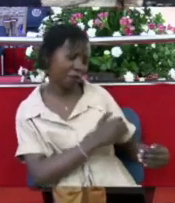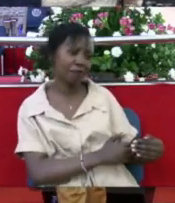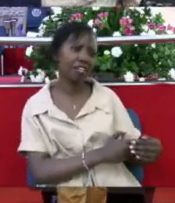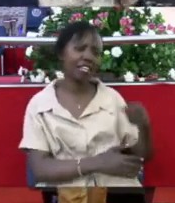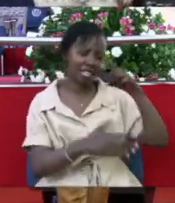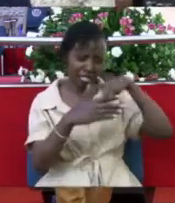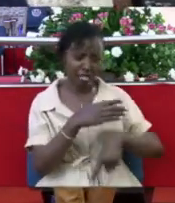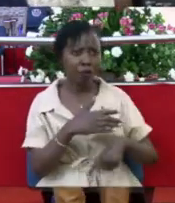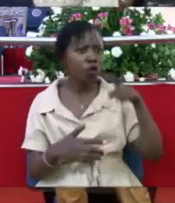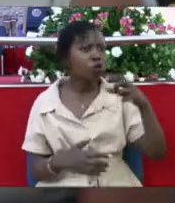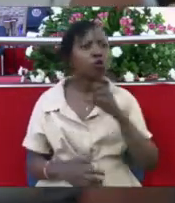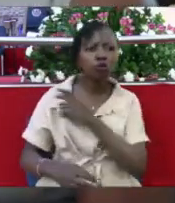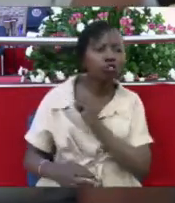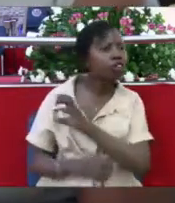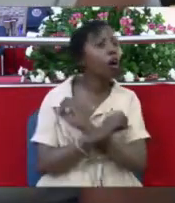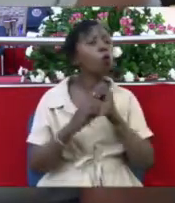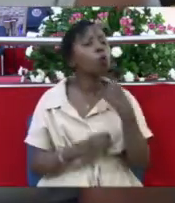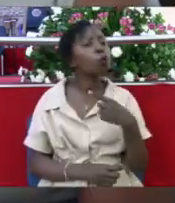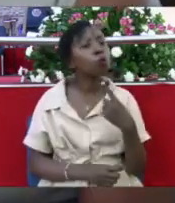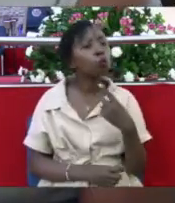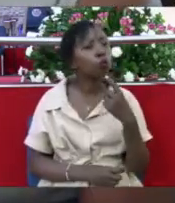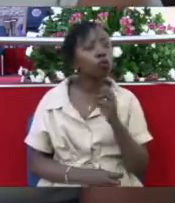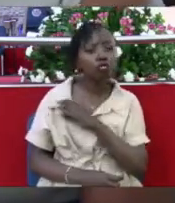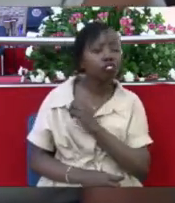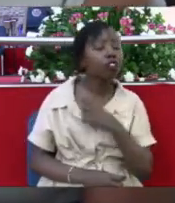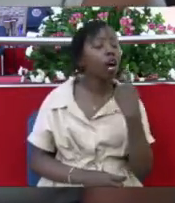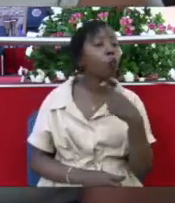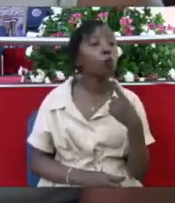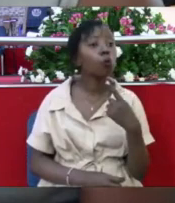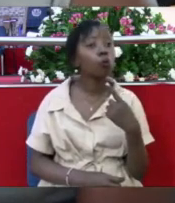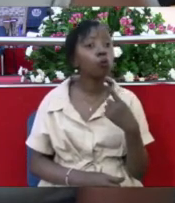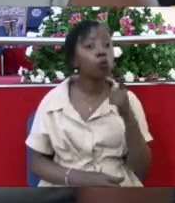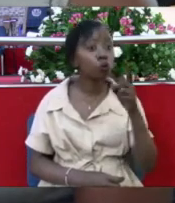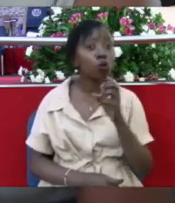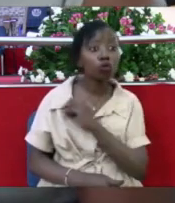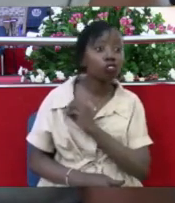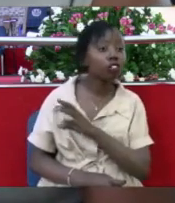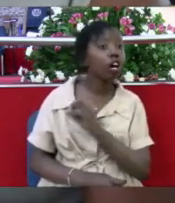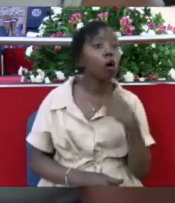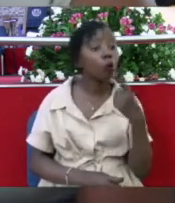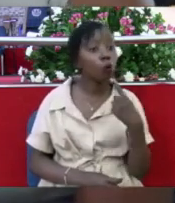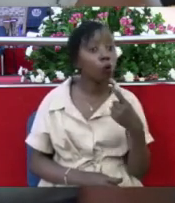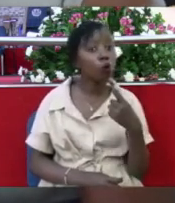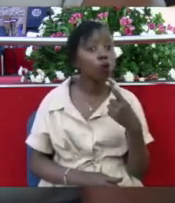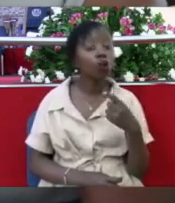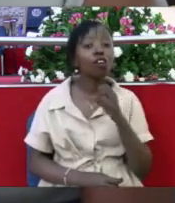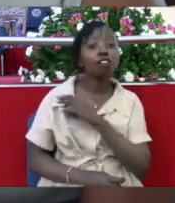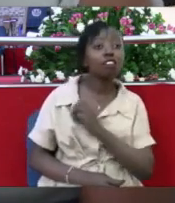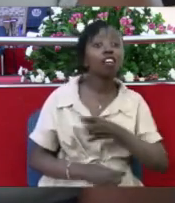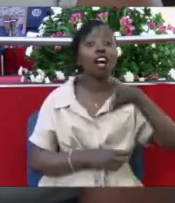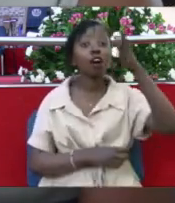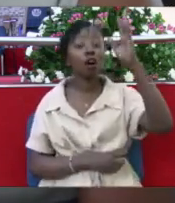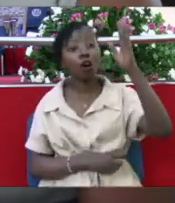Who do you fear? Unaogopa nani? Who do you fear? Unaogopa nani? Do you fear God? Unaogopa Mungu? Or